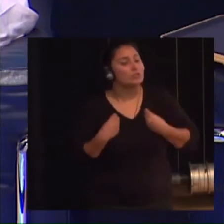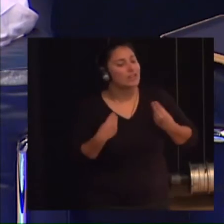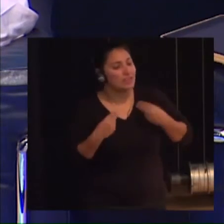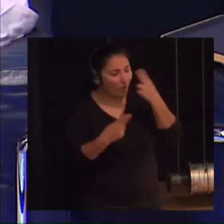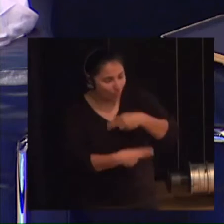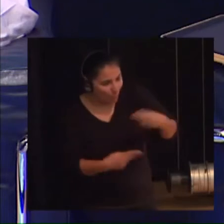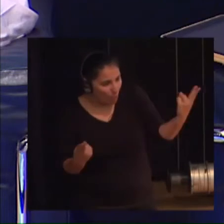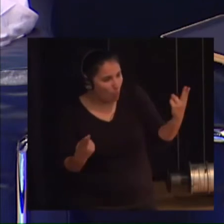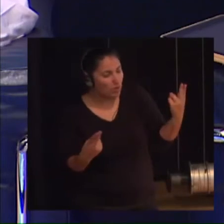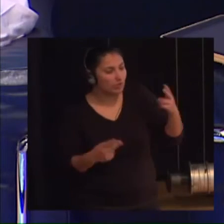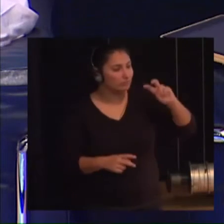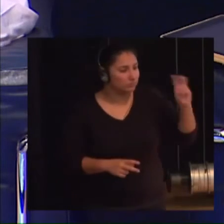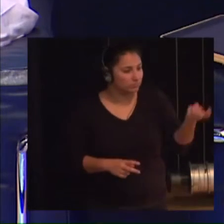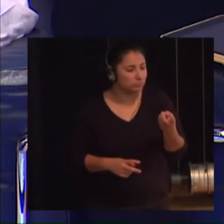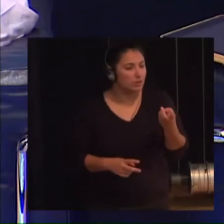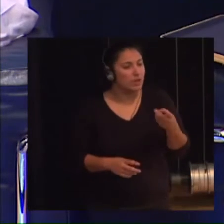funding, similarly